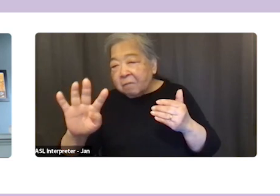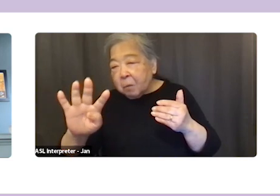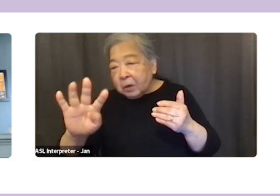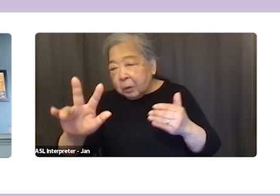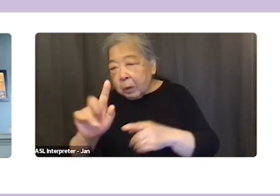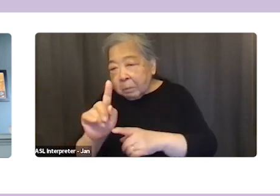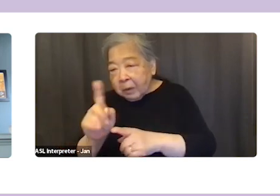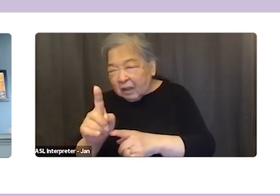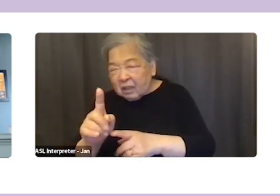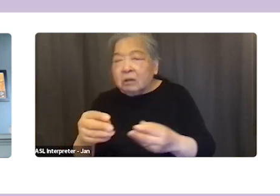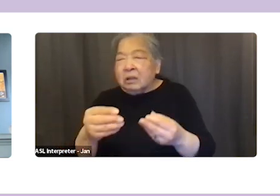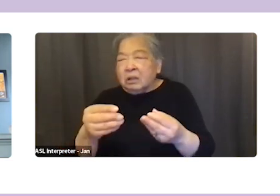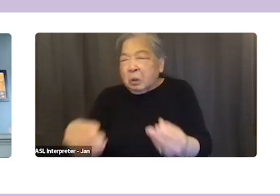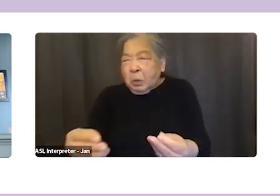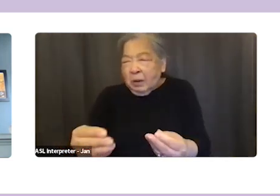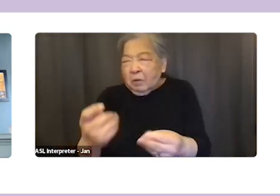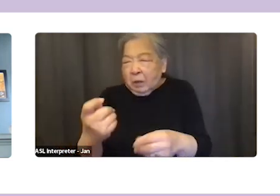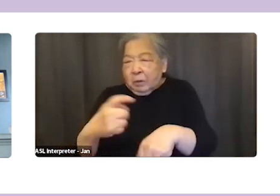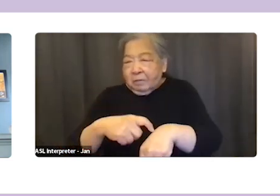folks a chance to do that.